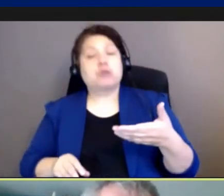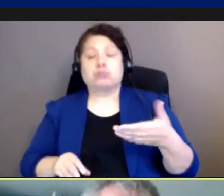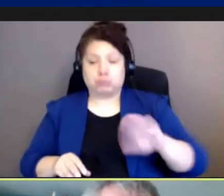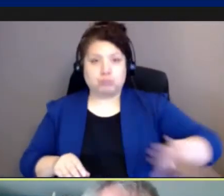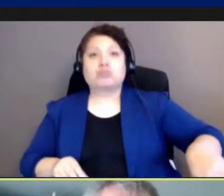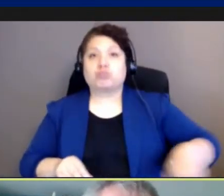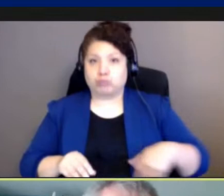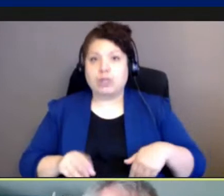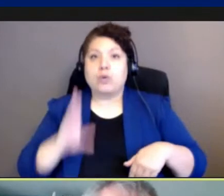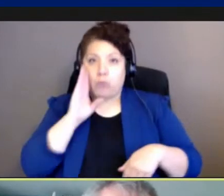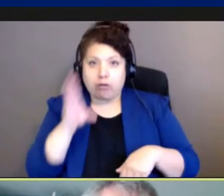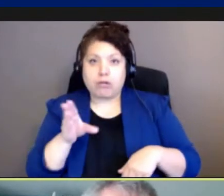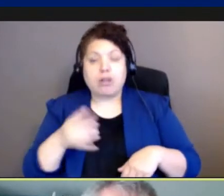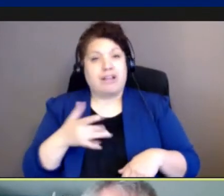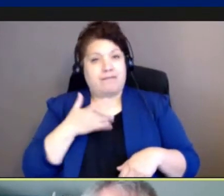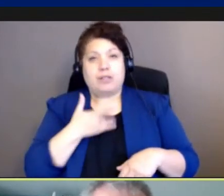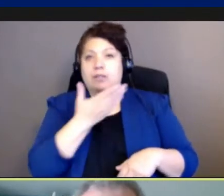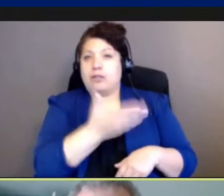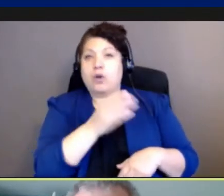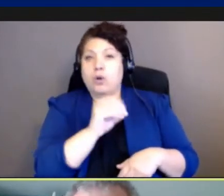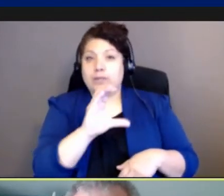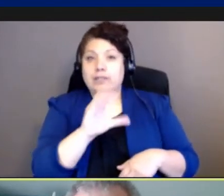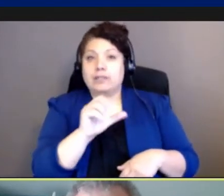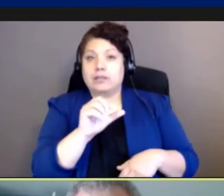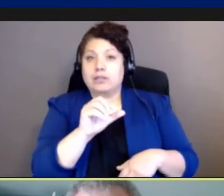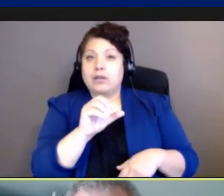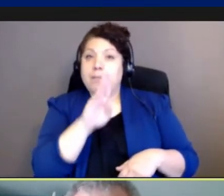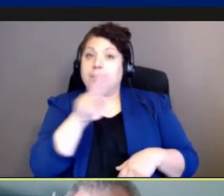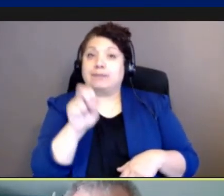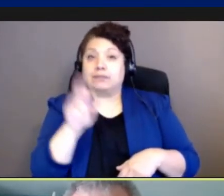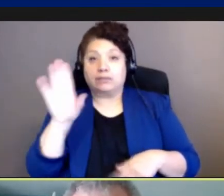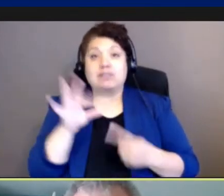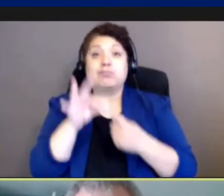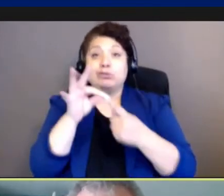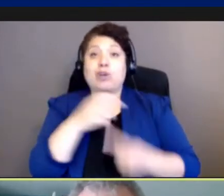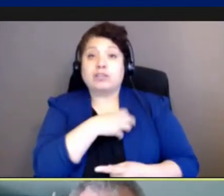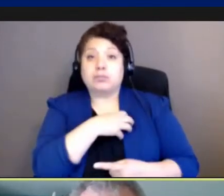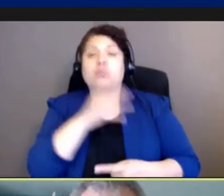be the way that the OC Transpo special constables operate as well.